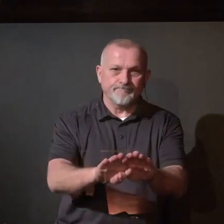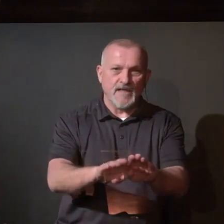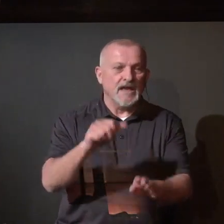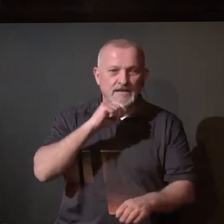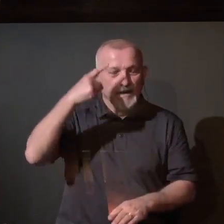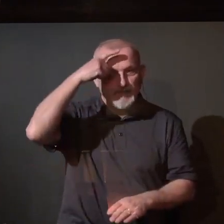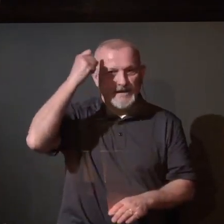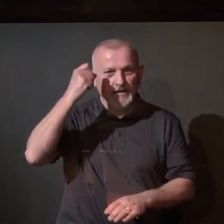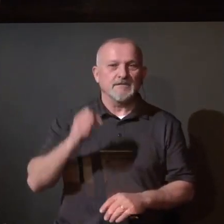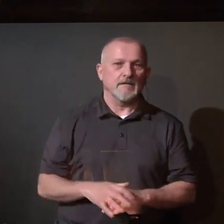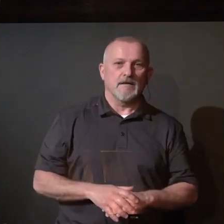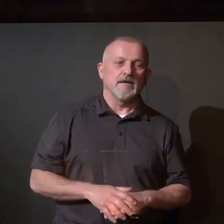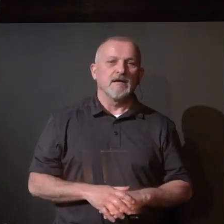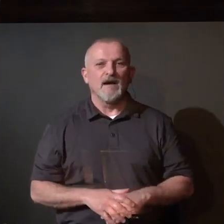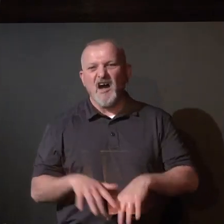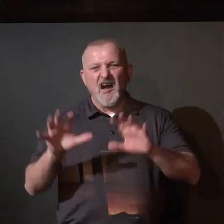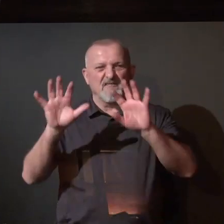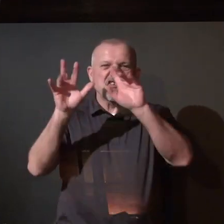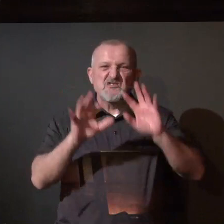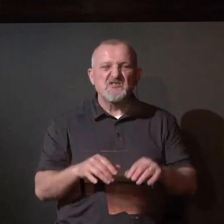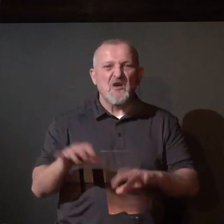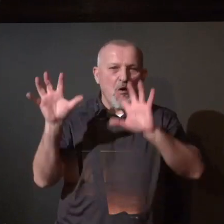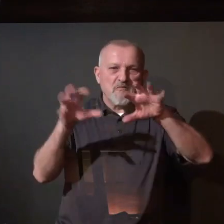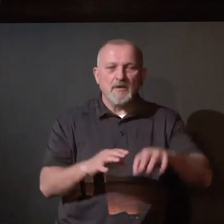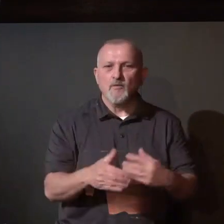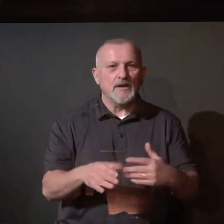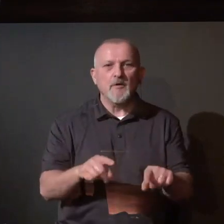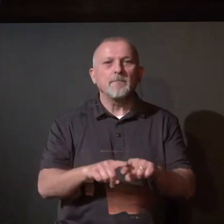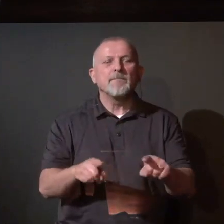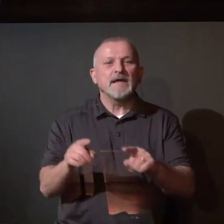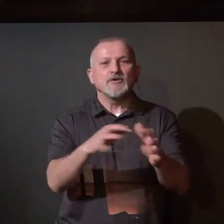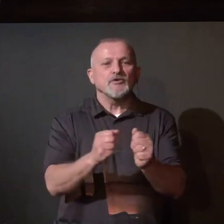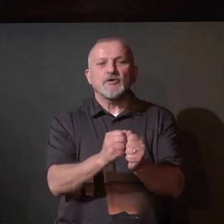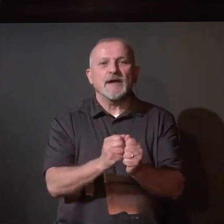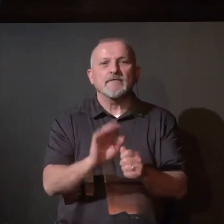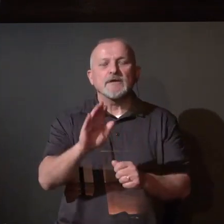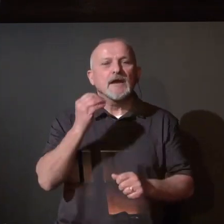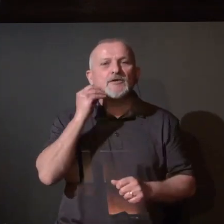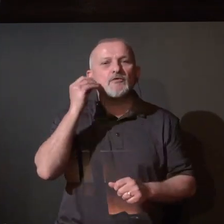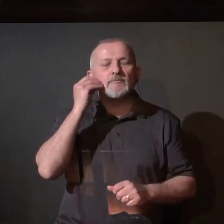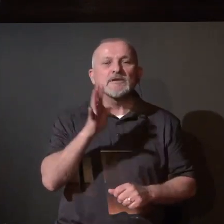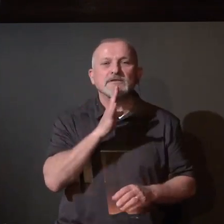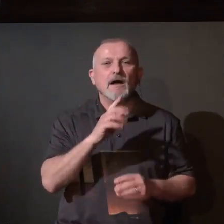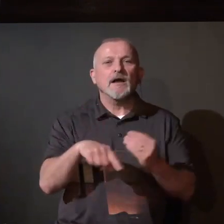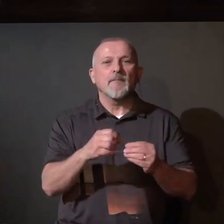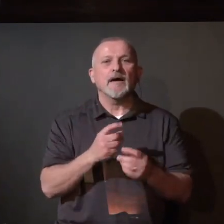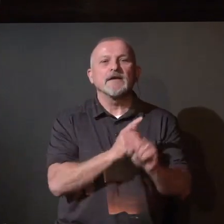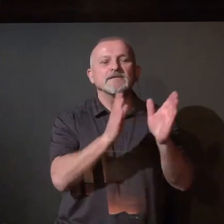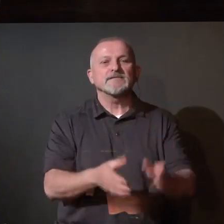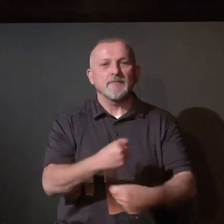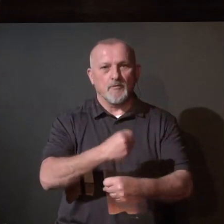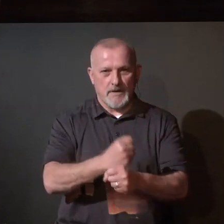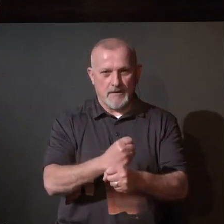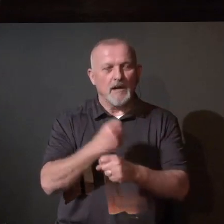we've encouraged you to get into your homes, that today is the day we talk about this. I think it's a God thing. And